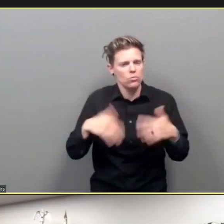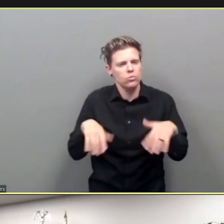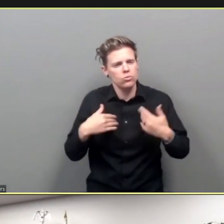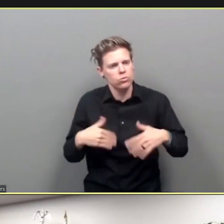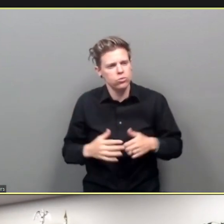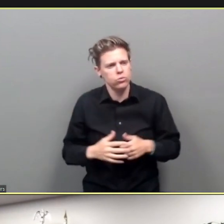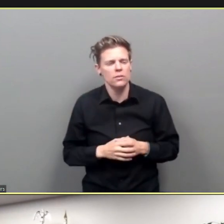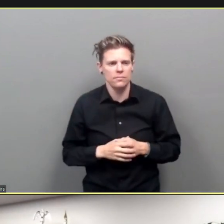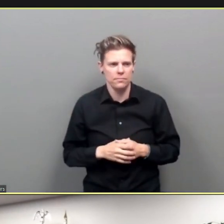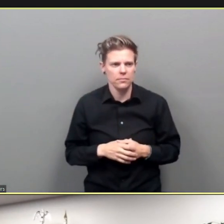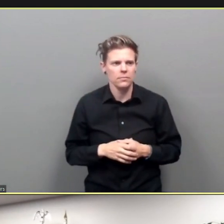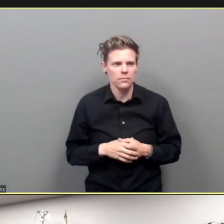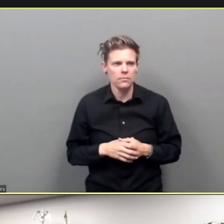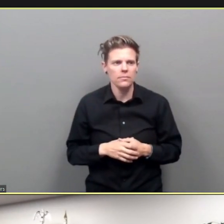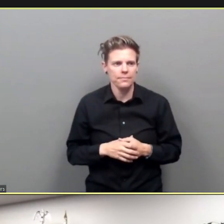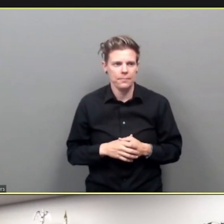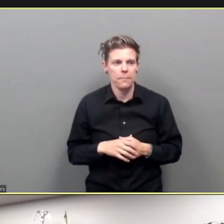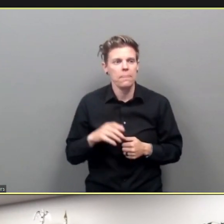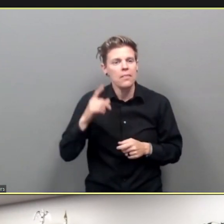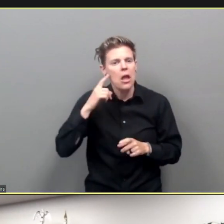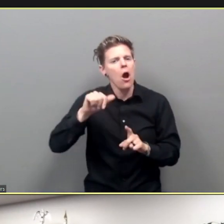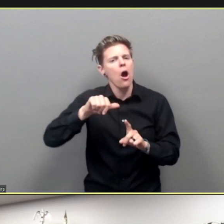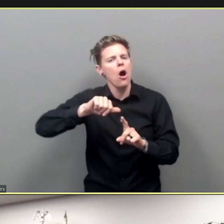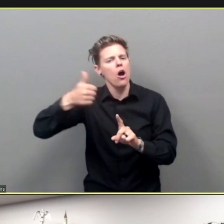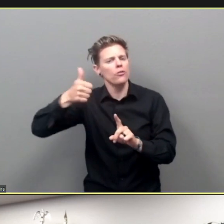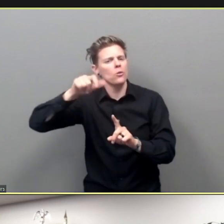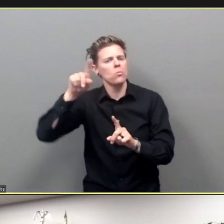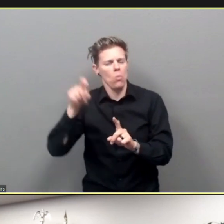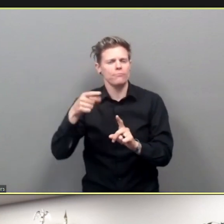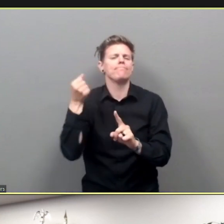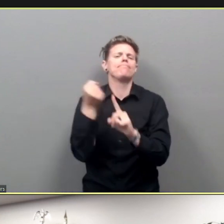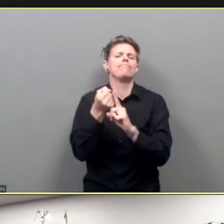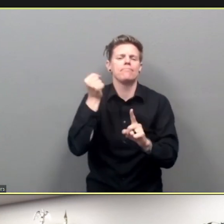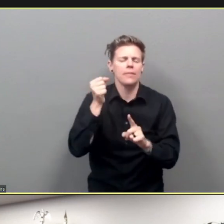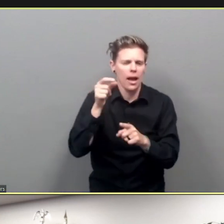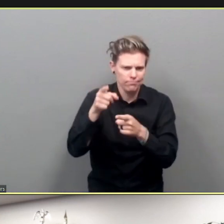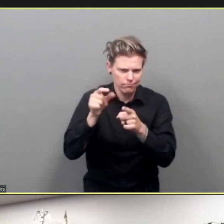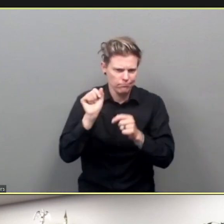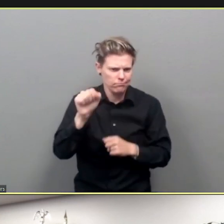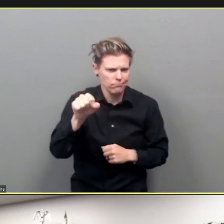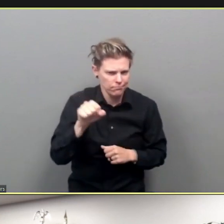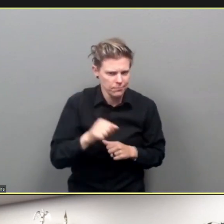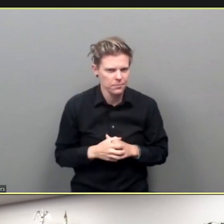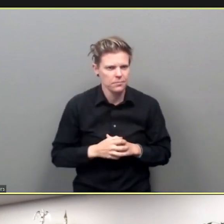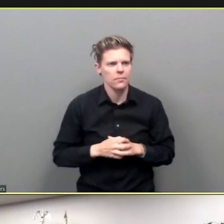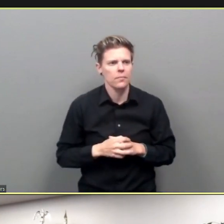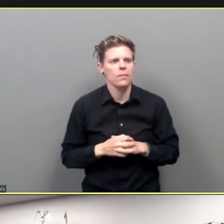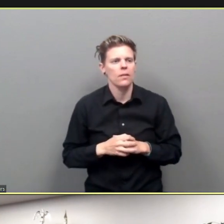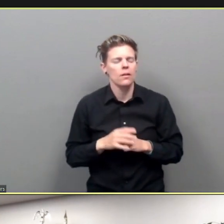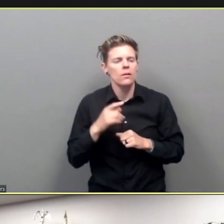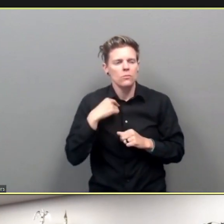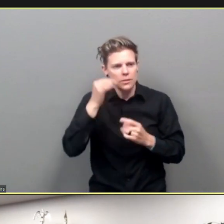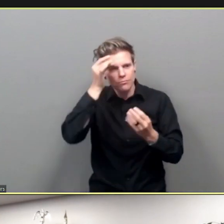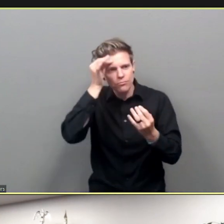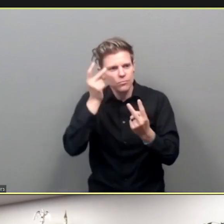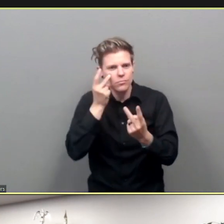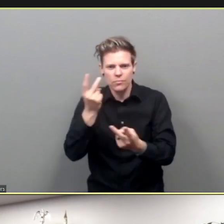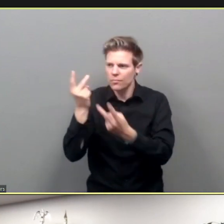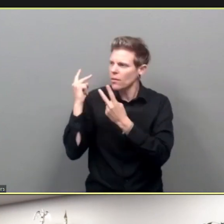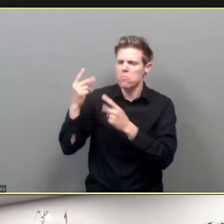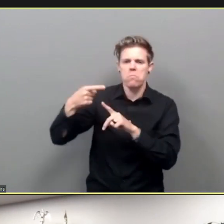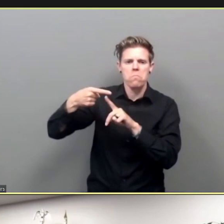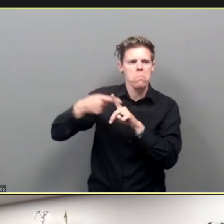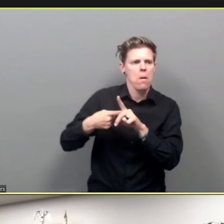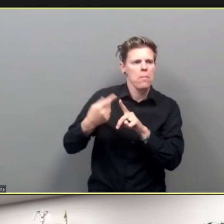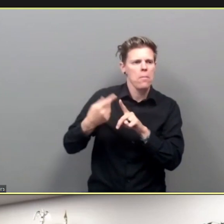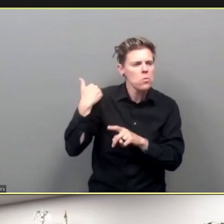is what happens if we go back a month and take the larger number of